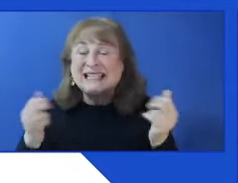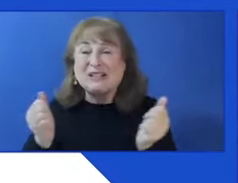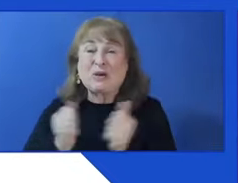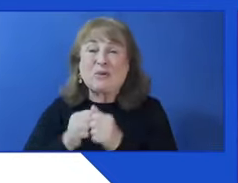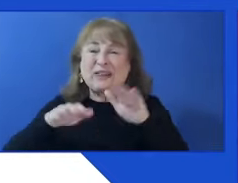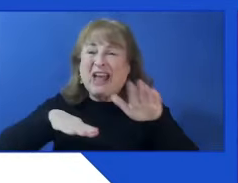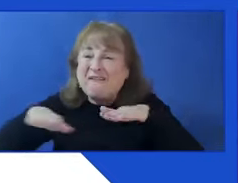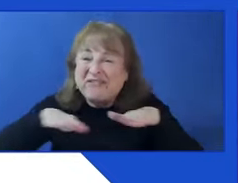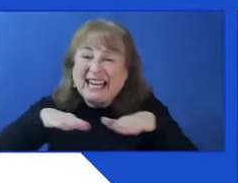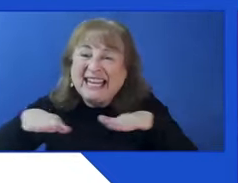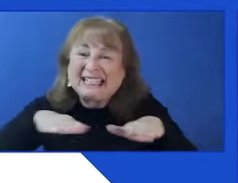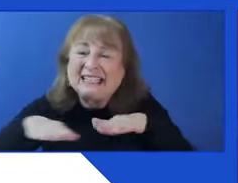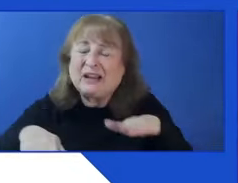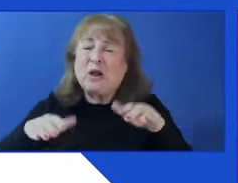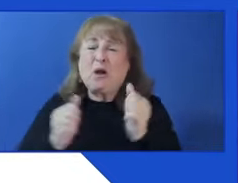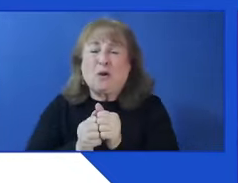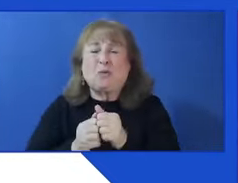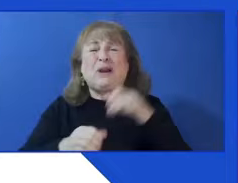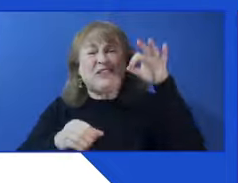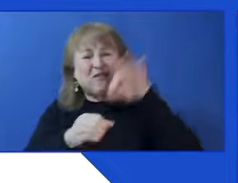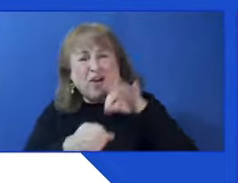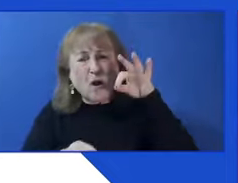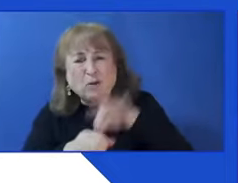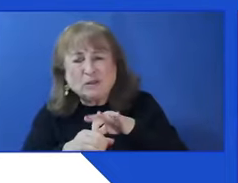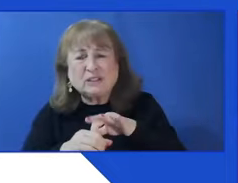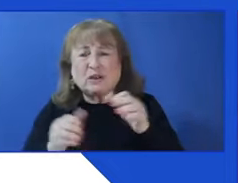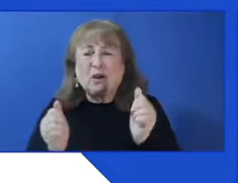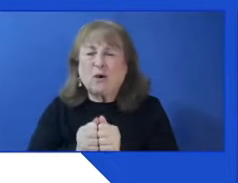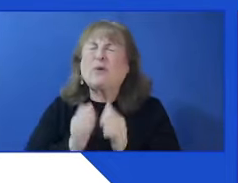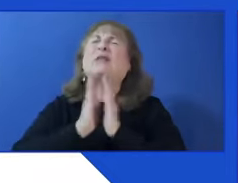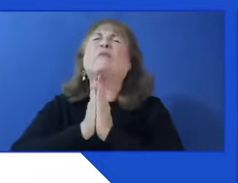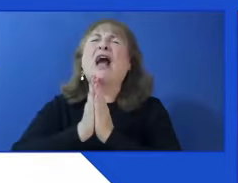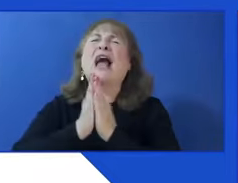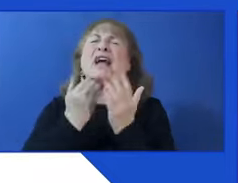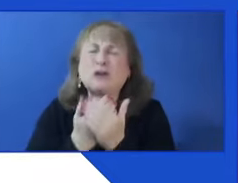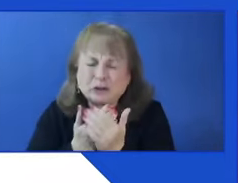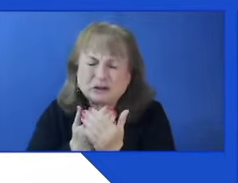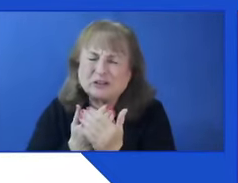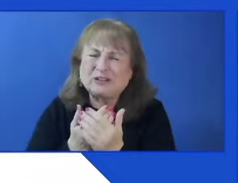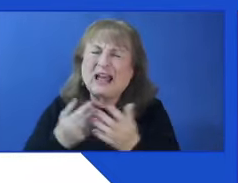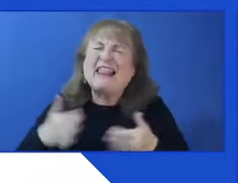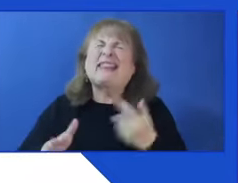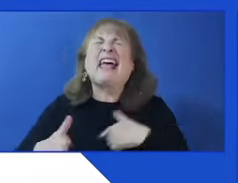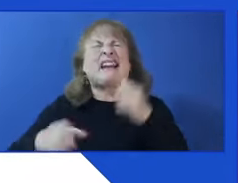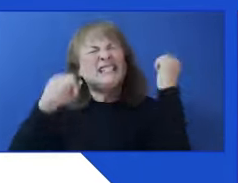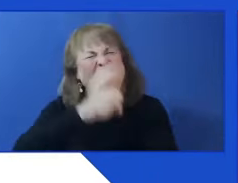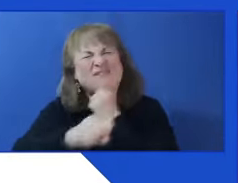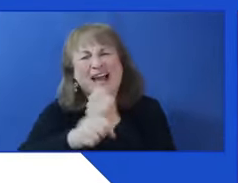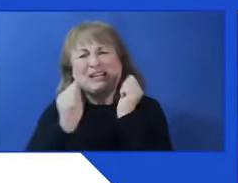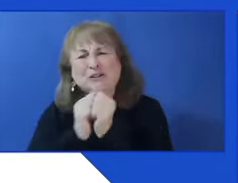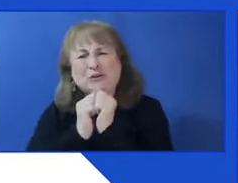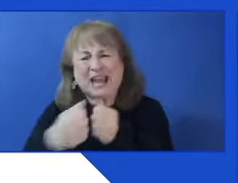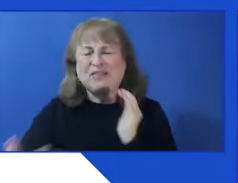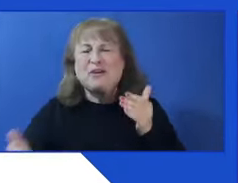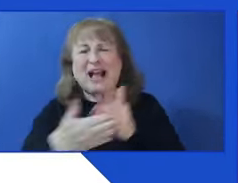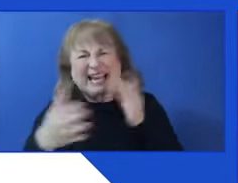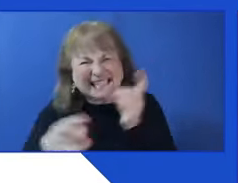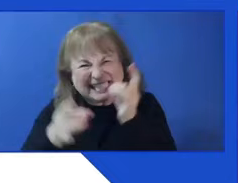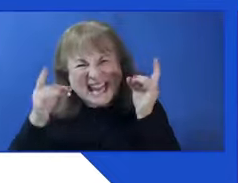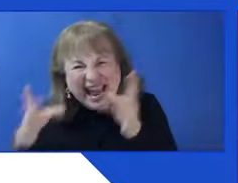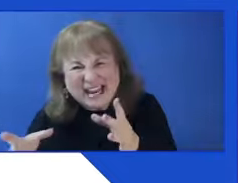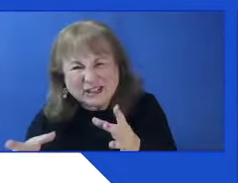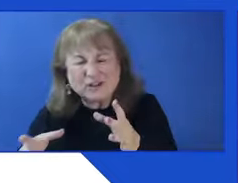feet, with our votes, with our prayers. Let us fight together against hatred and